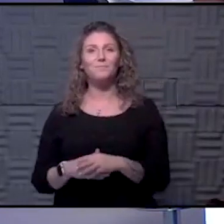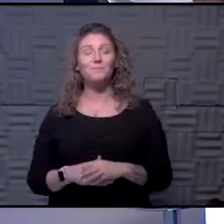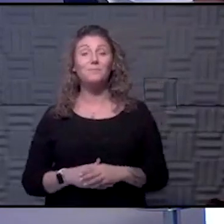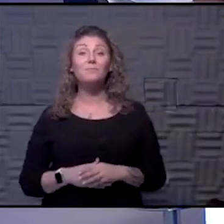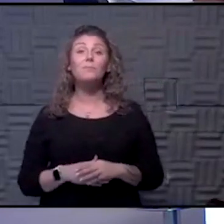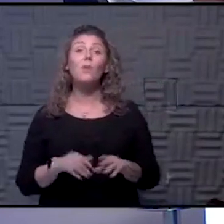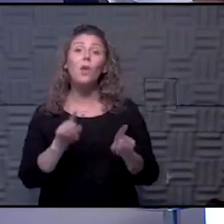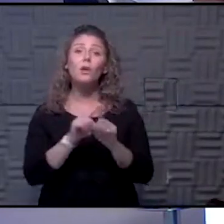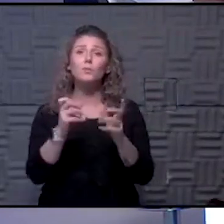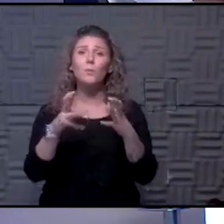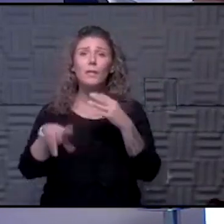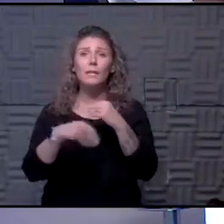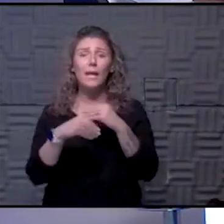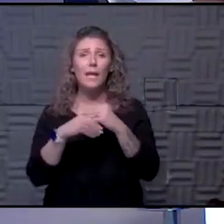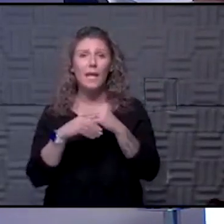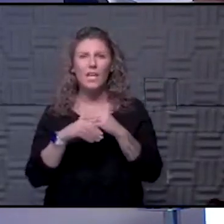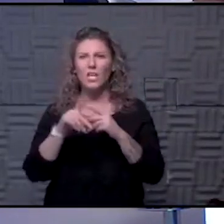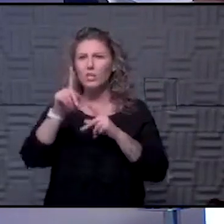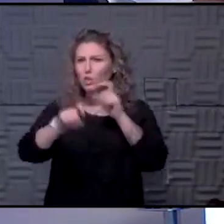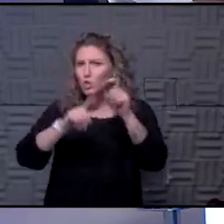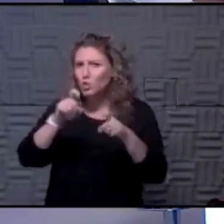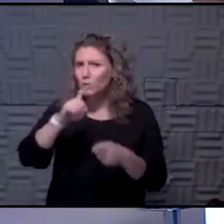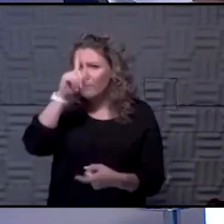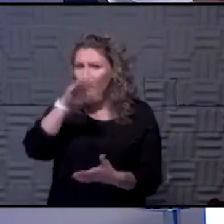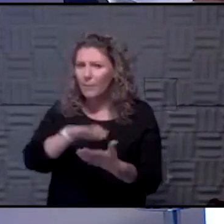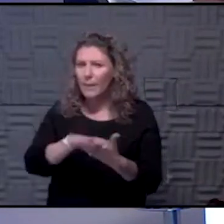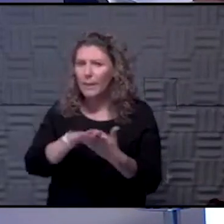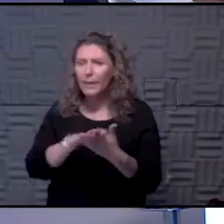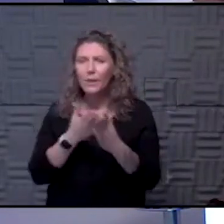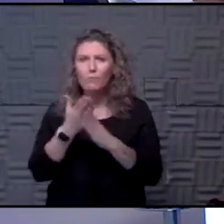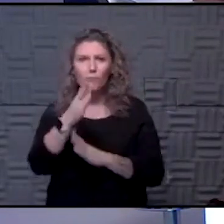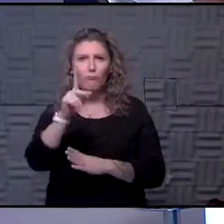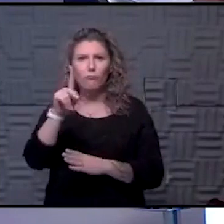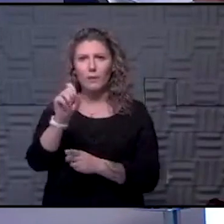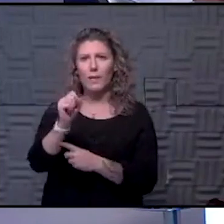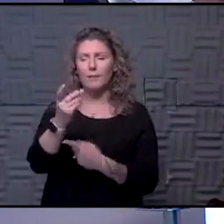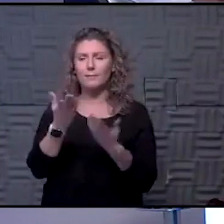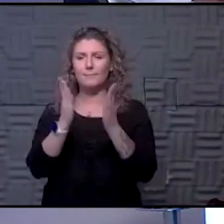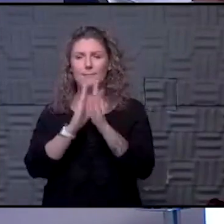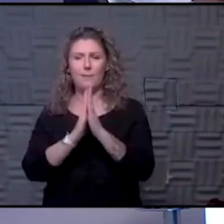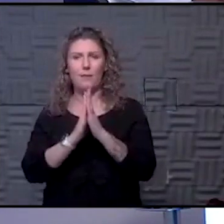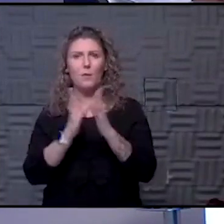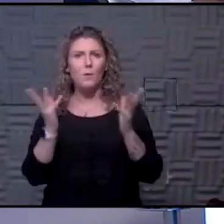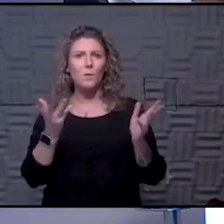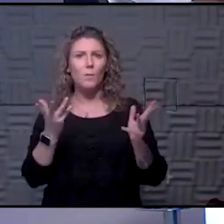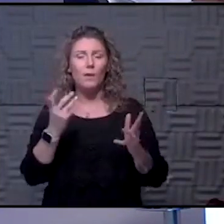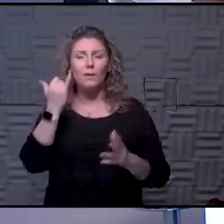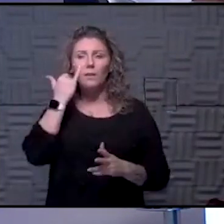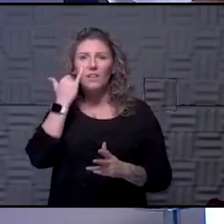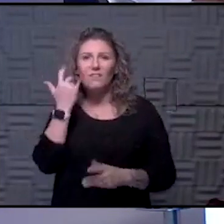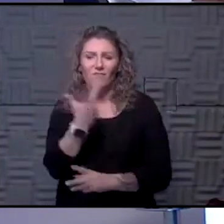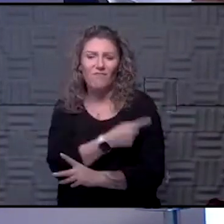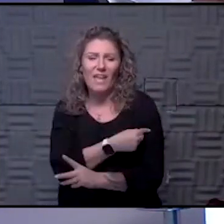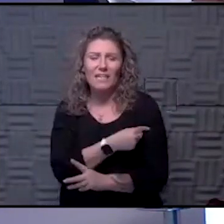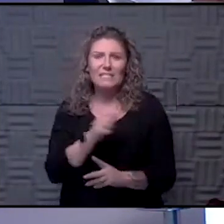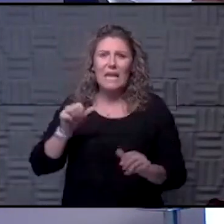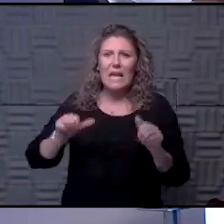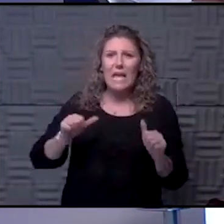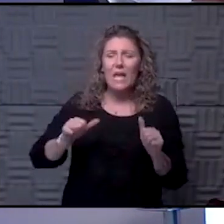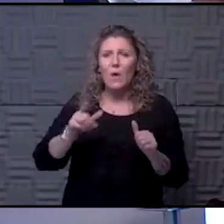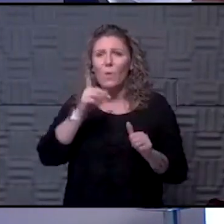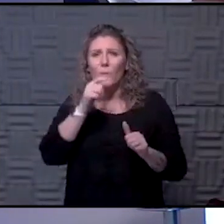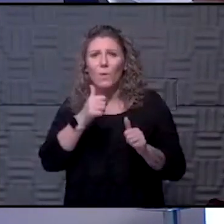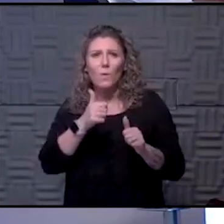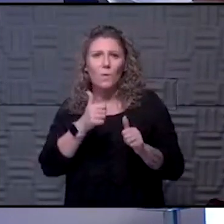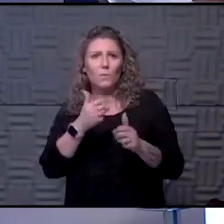And I would just like to add that there was a survey, I believe, that was done across Kansas, and they asked, if you were vaccine hesitant, who would you most